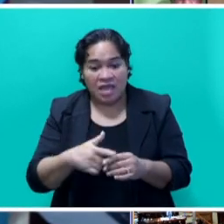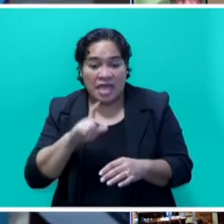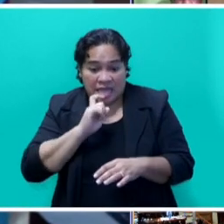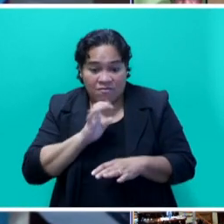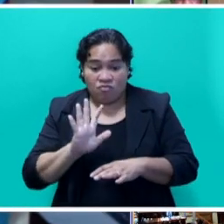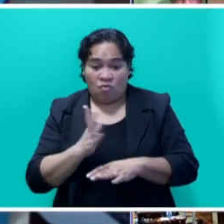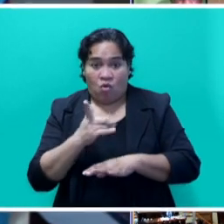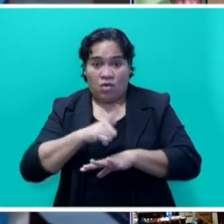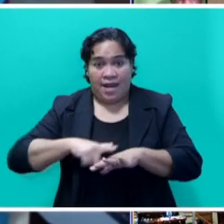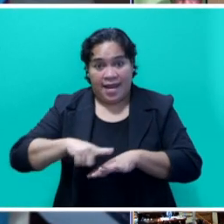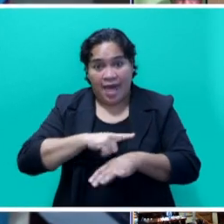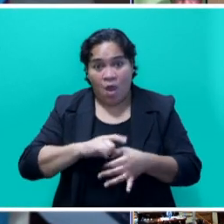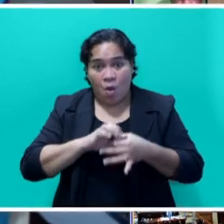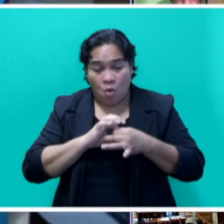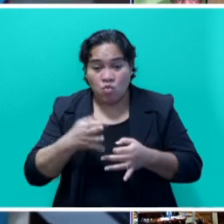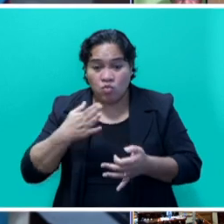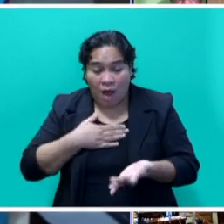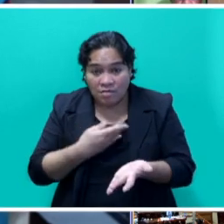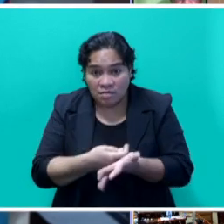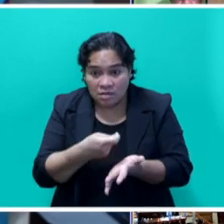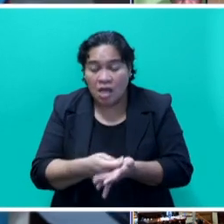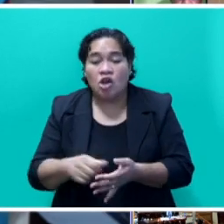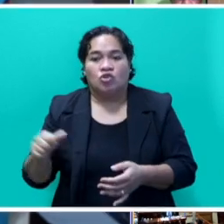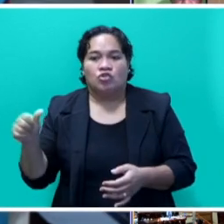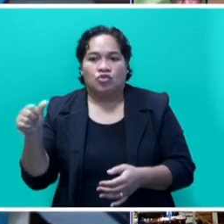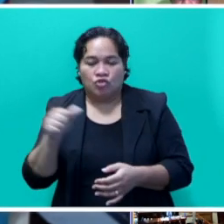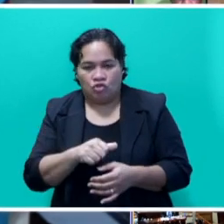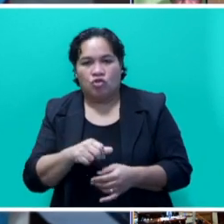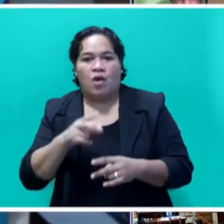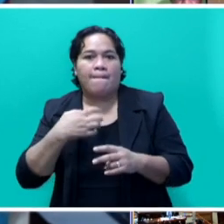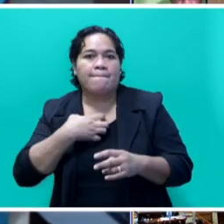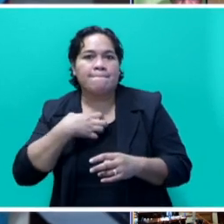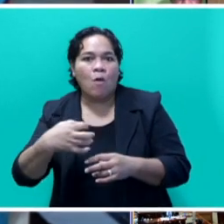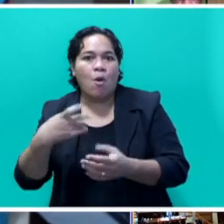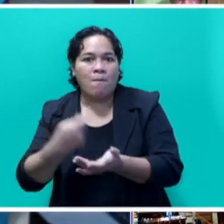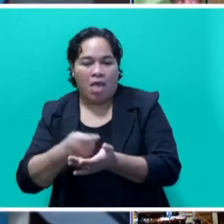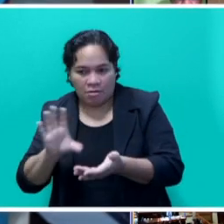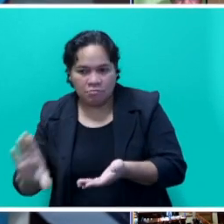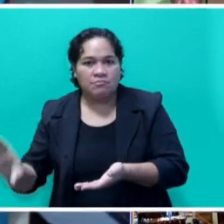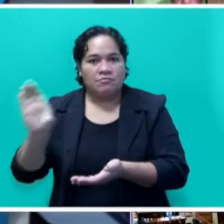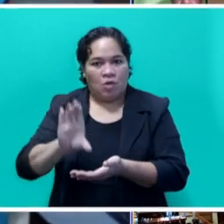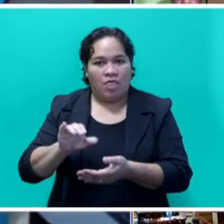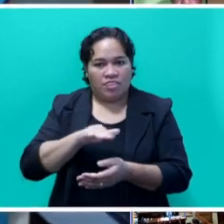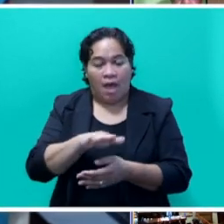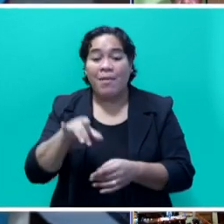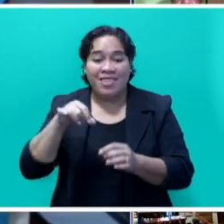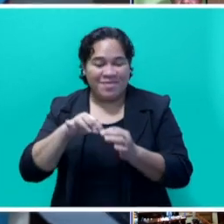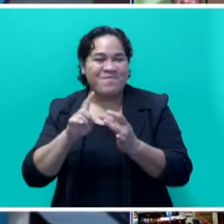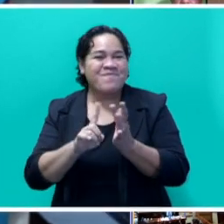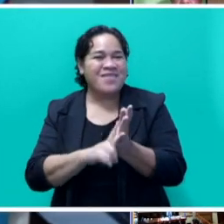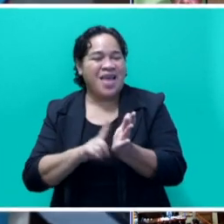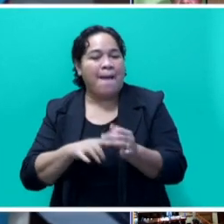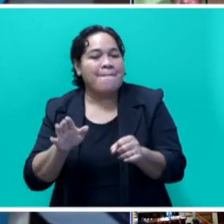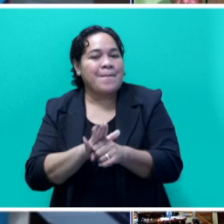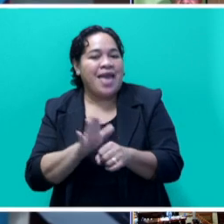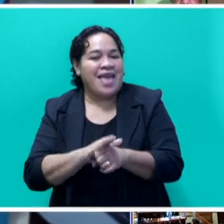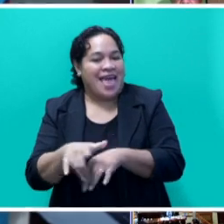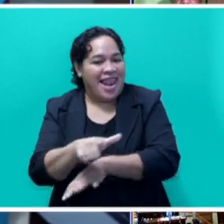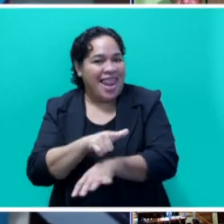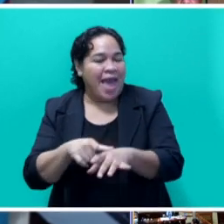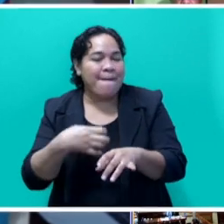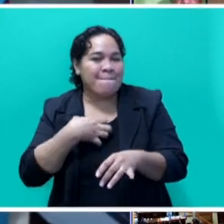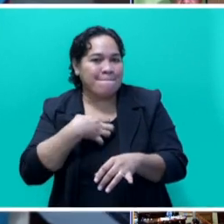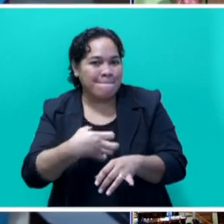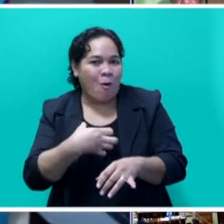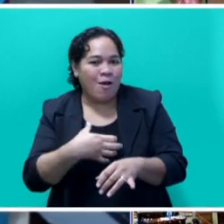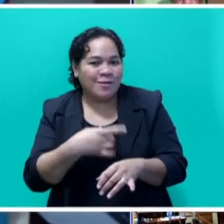receive the highest possible market lease income. This bill does that. It makes iTaukei land attractive as any other type